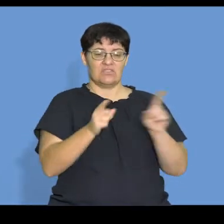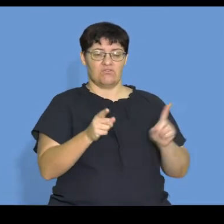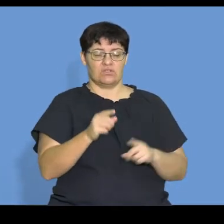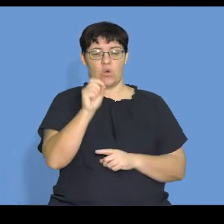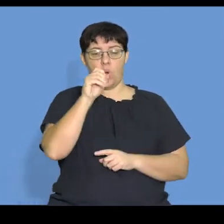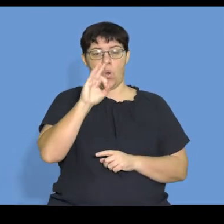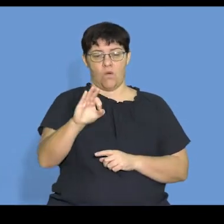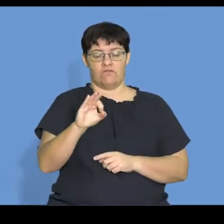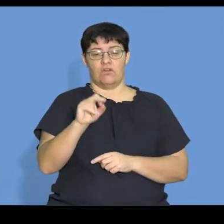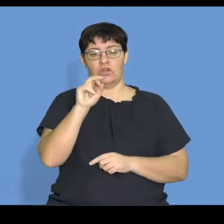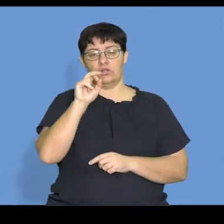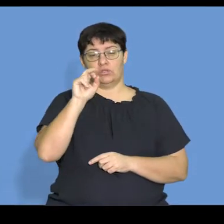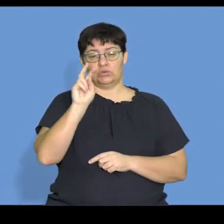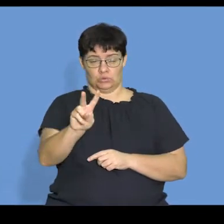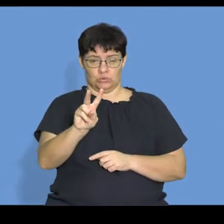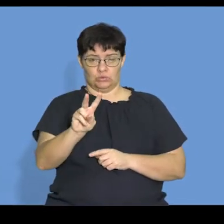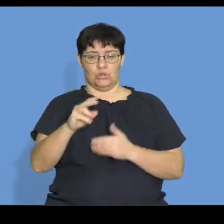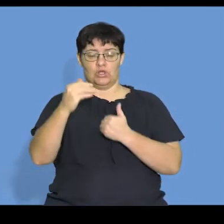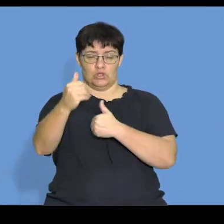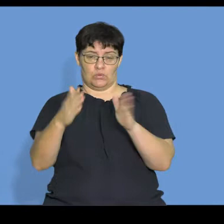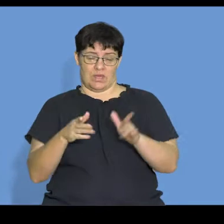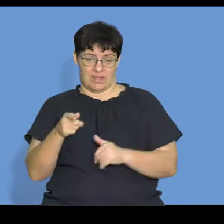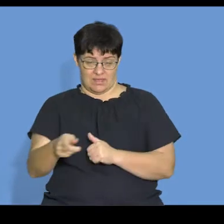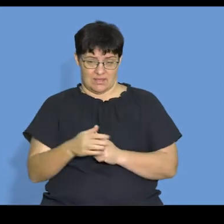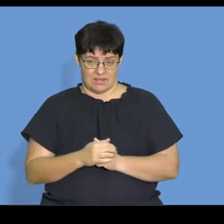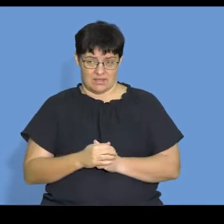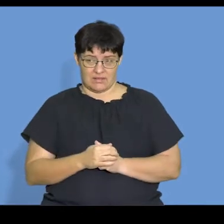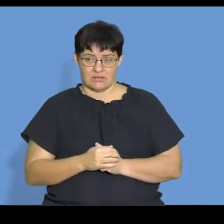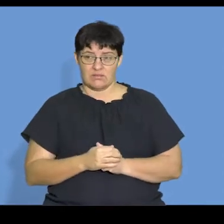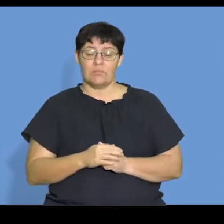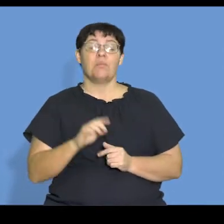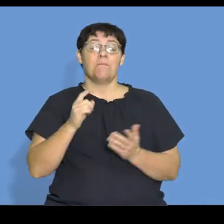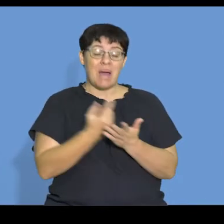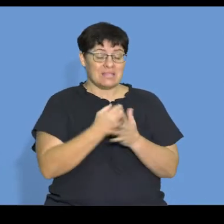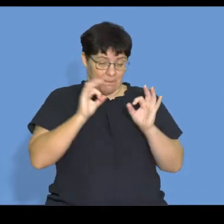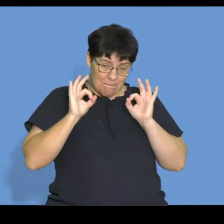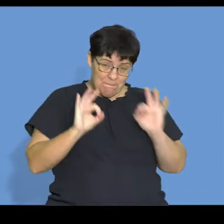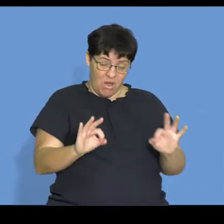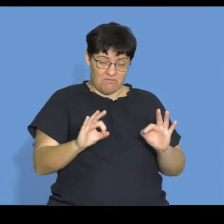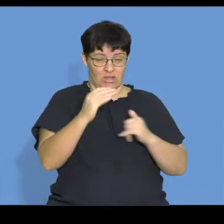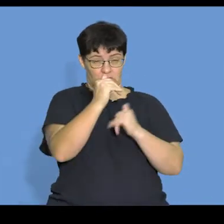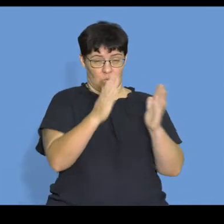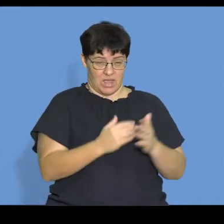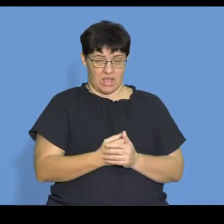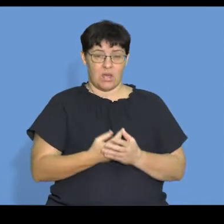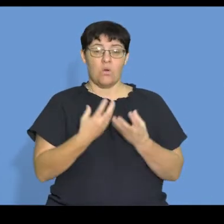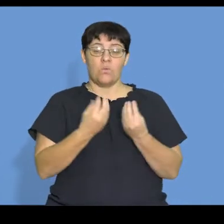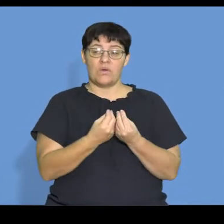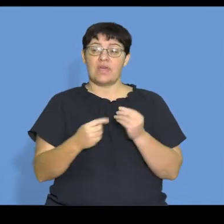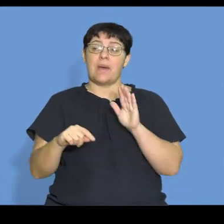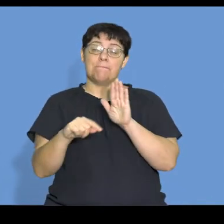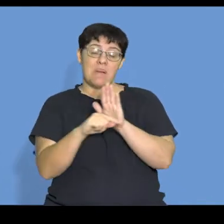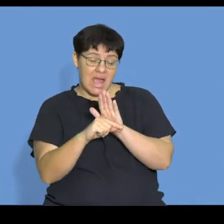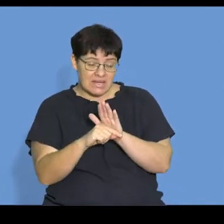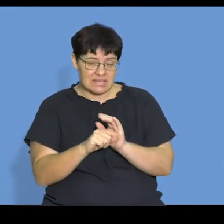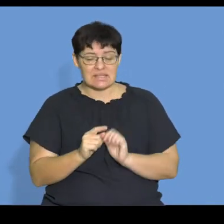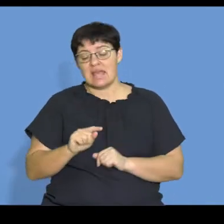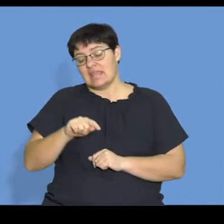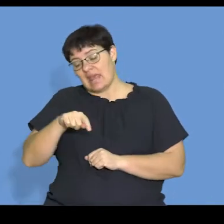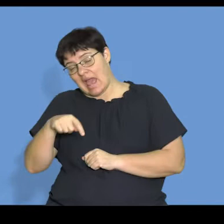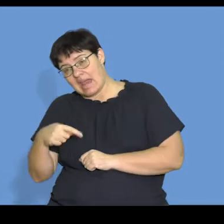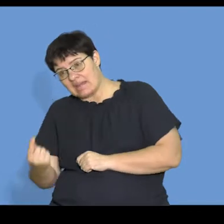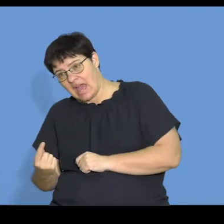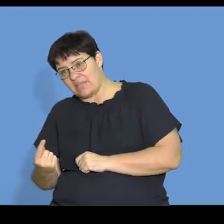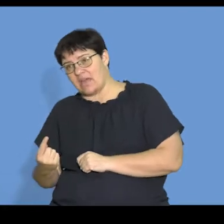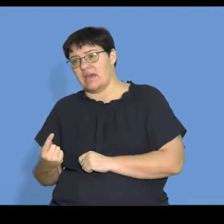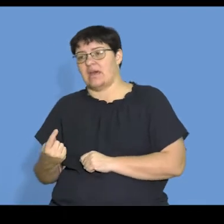squares. At all times, it must be firstly a perfect square with a minus and another perfect square.